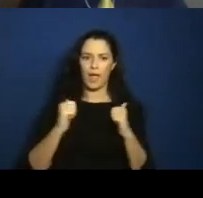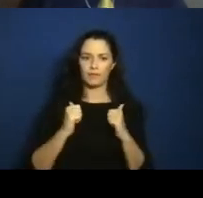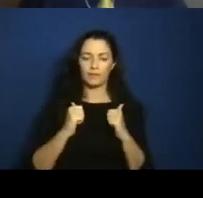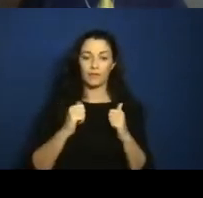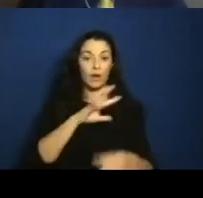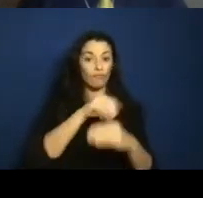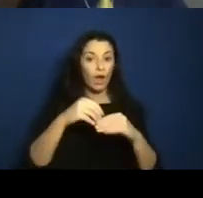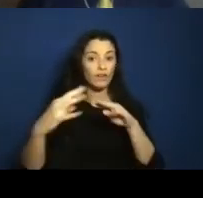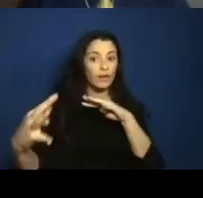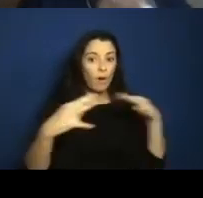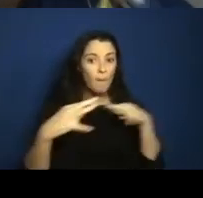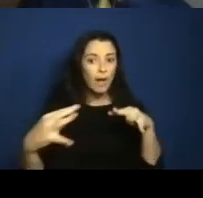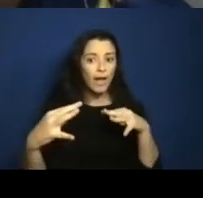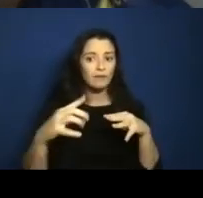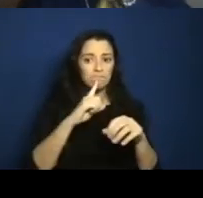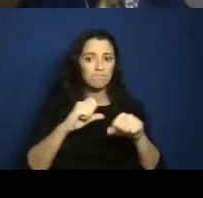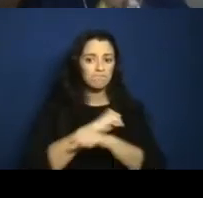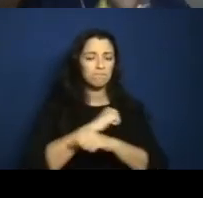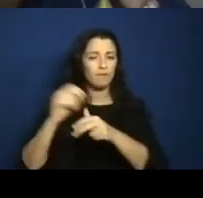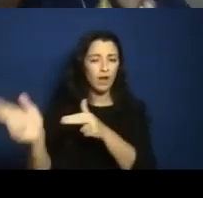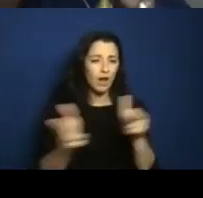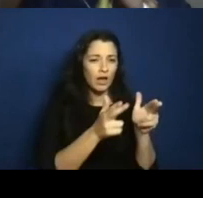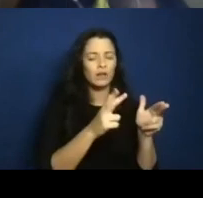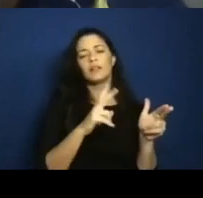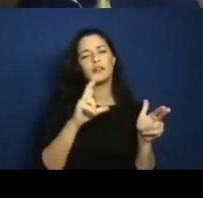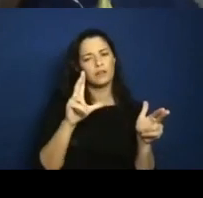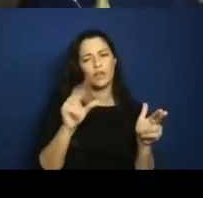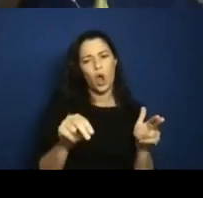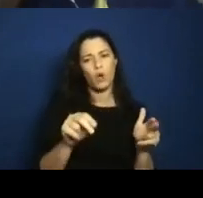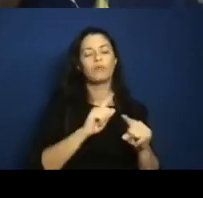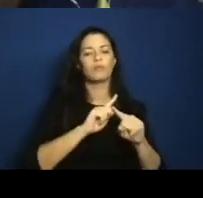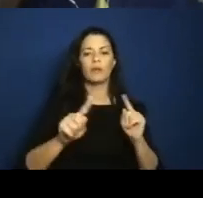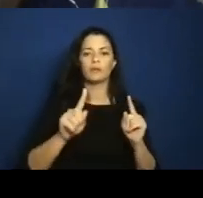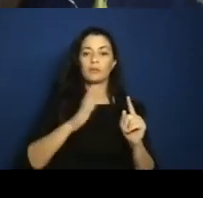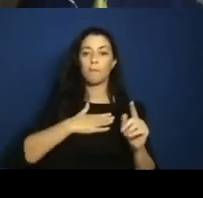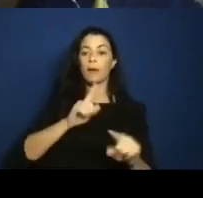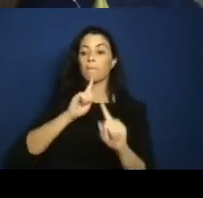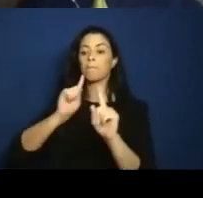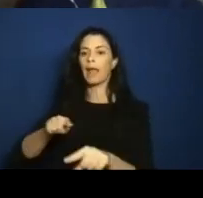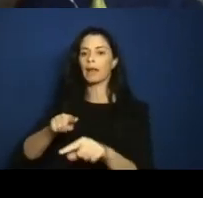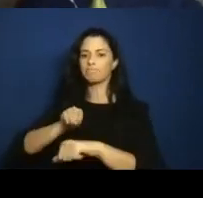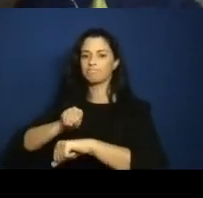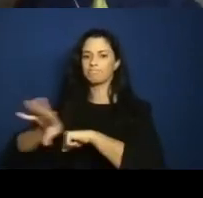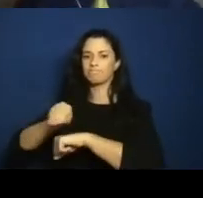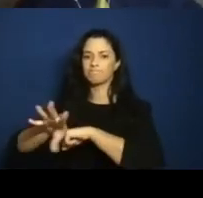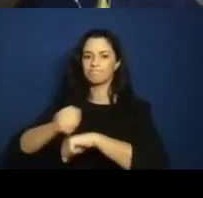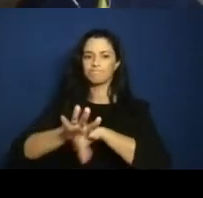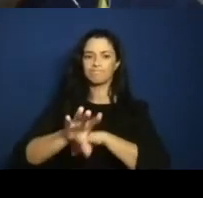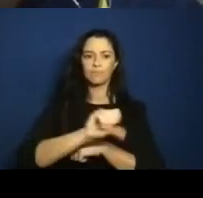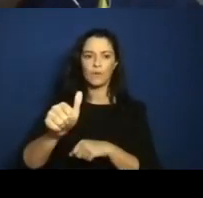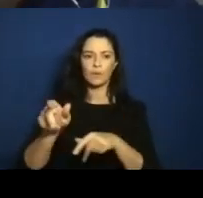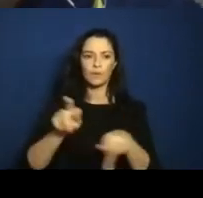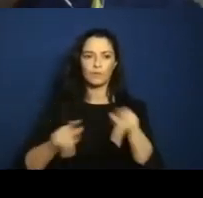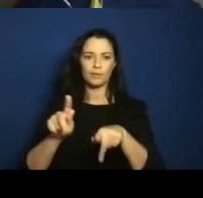knew that what I said and what I did could significantly affect another person. So again, I went in with